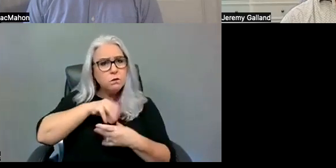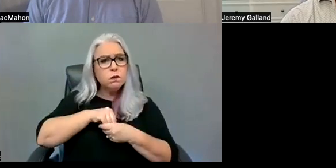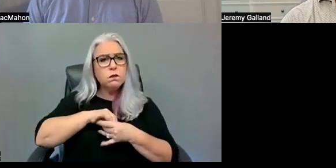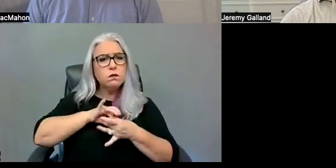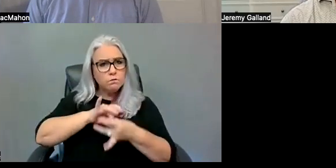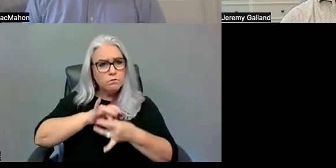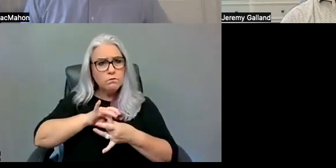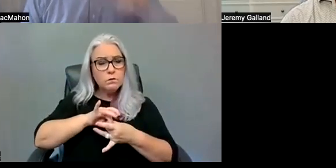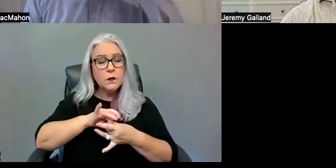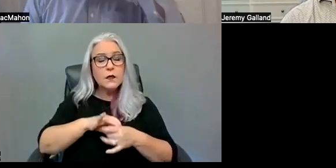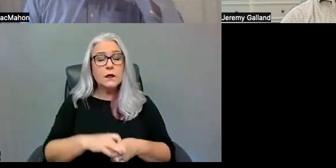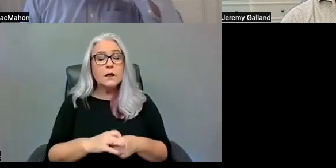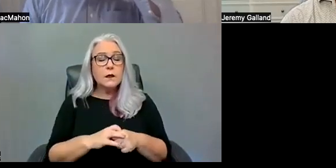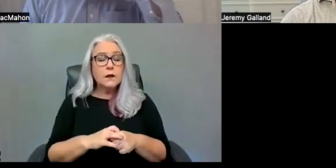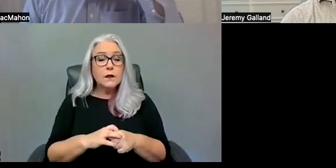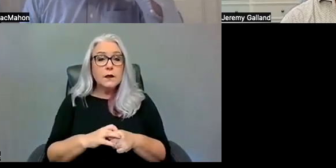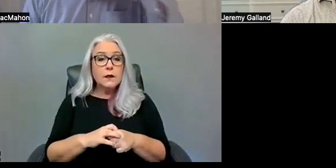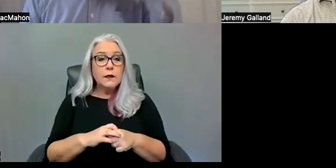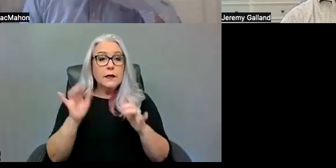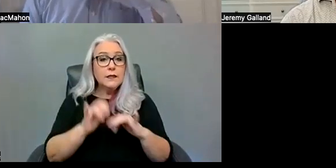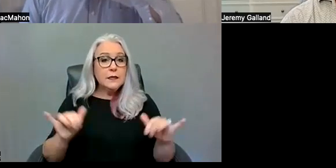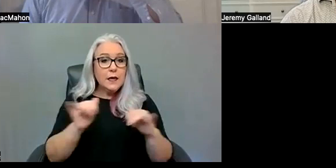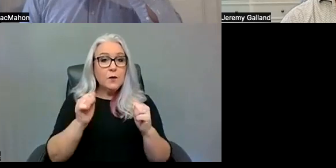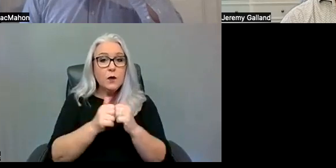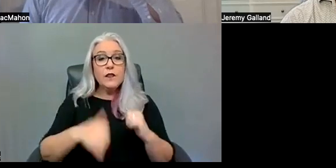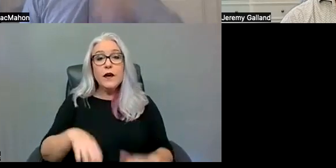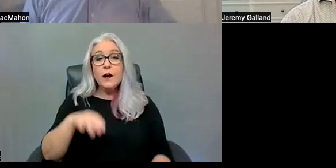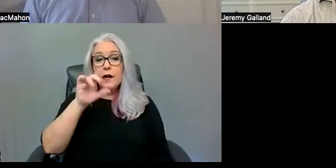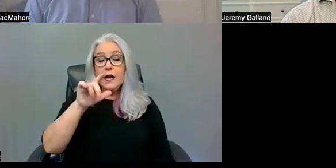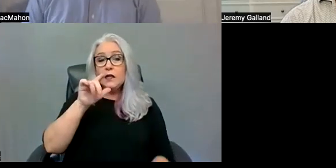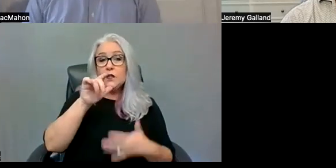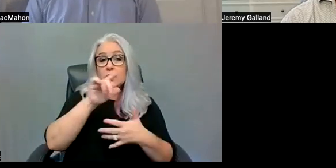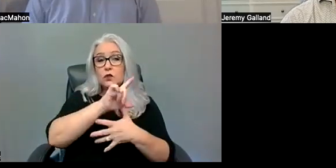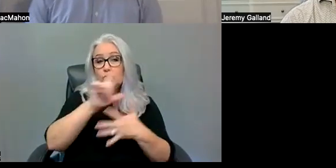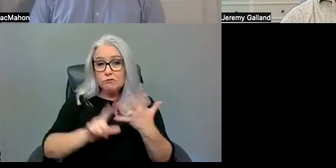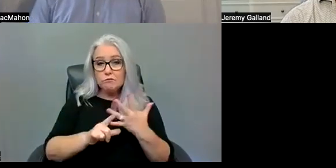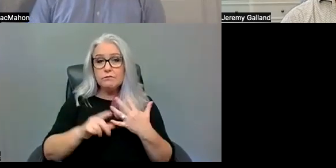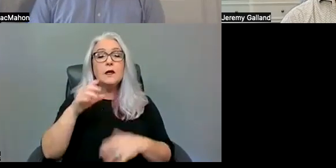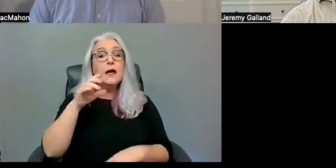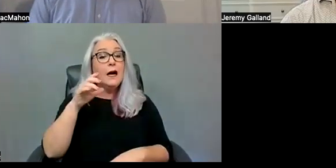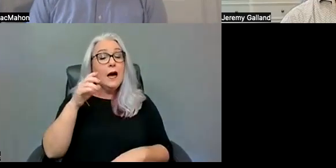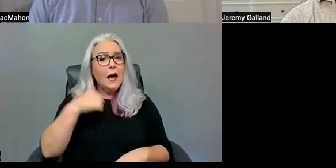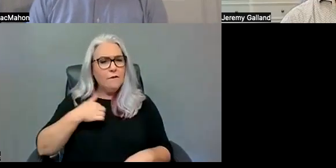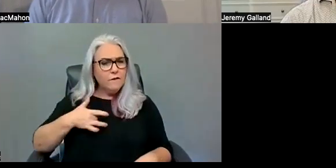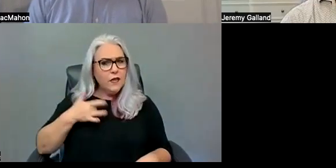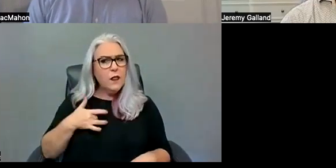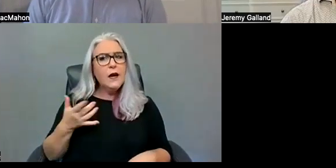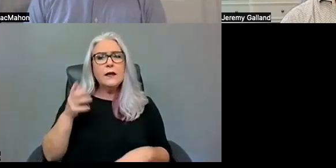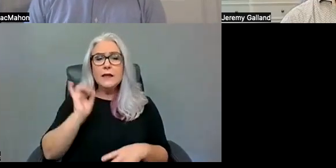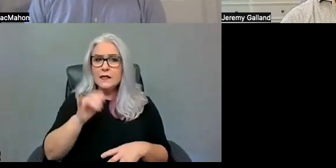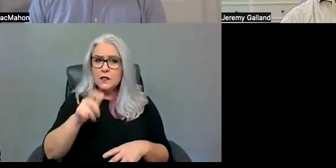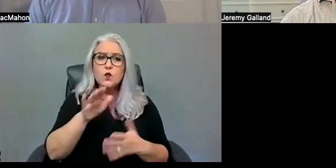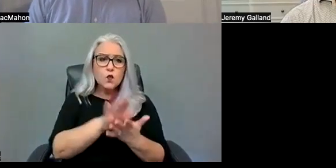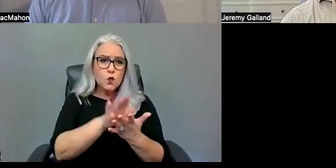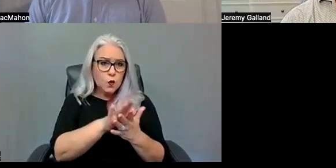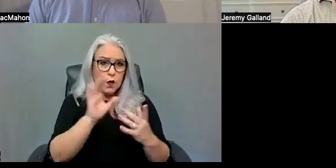And it's the same with our LGBTQIA plus students. It's a school culture, and it's